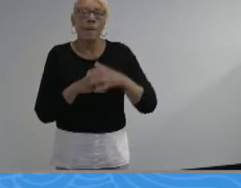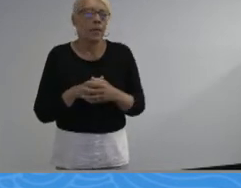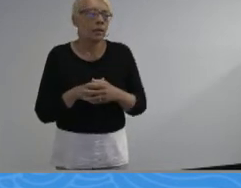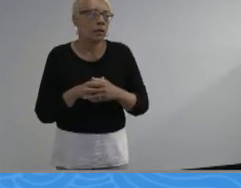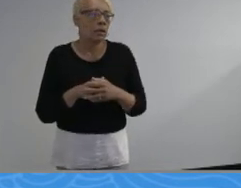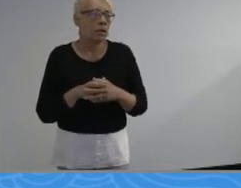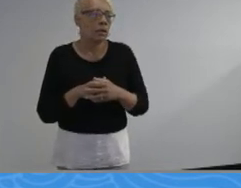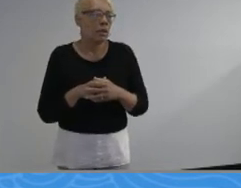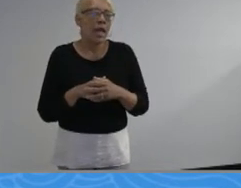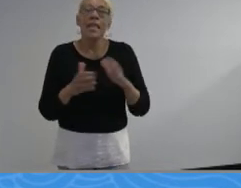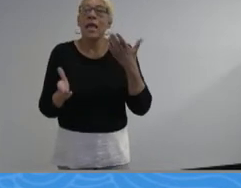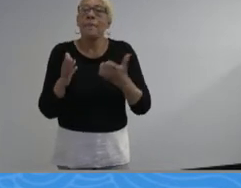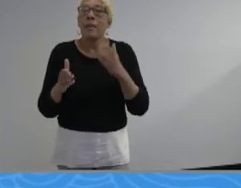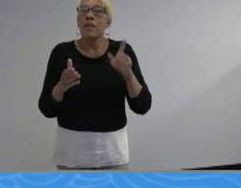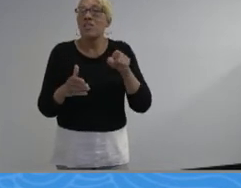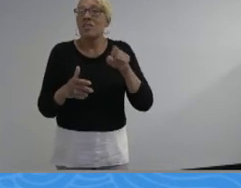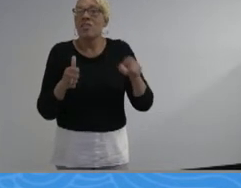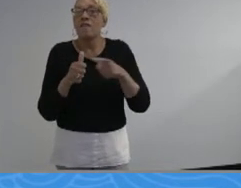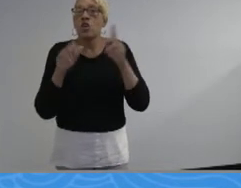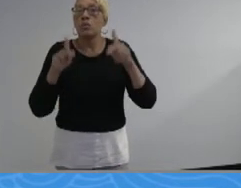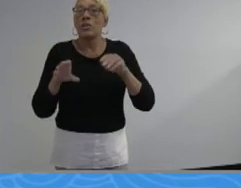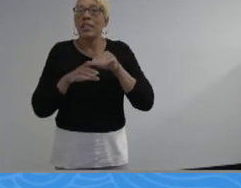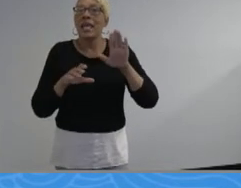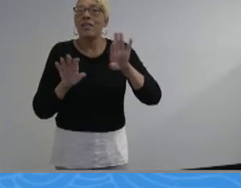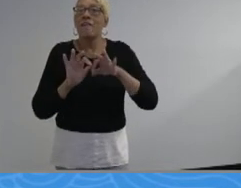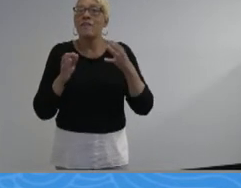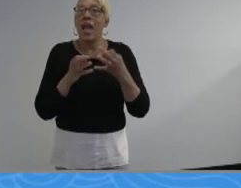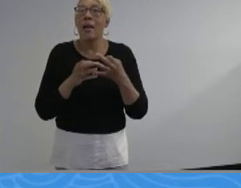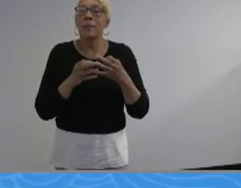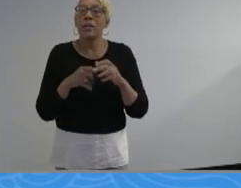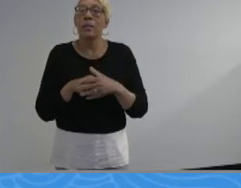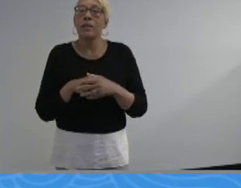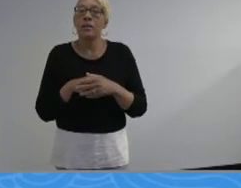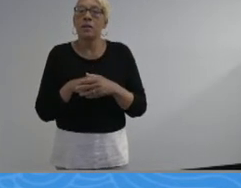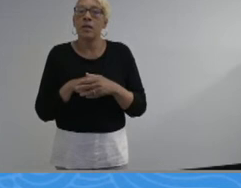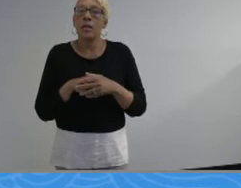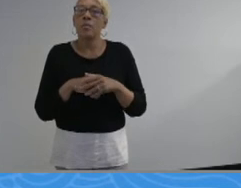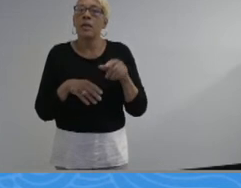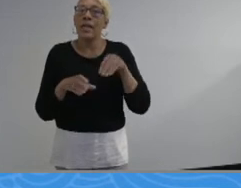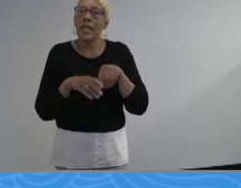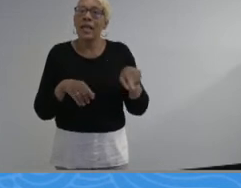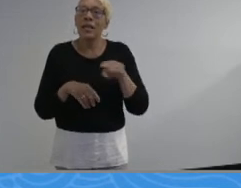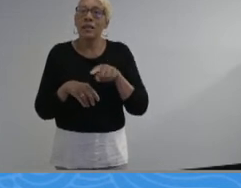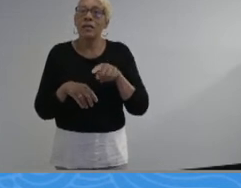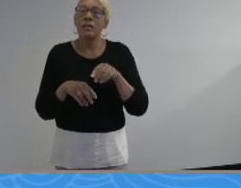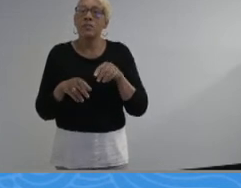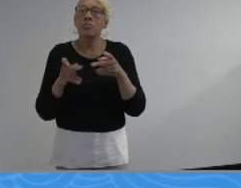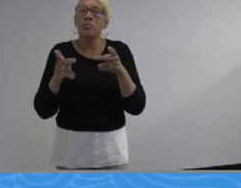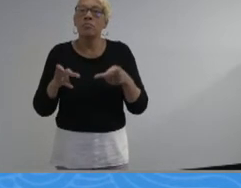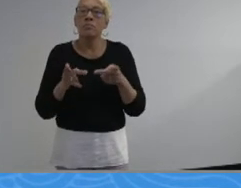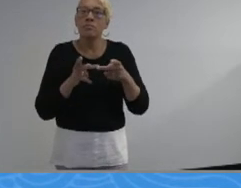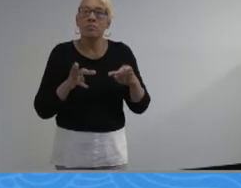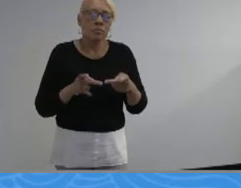they may be the first in their families to be in these very seats and